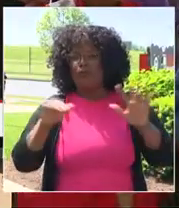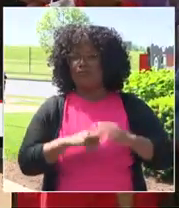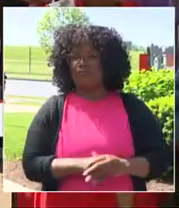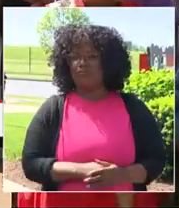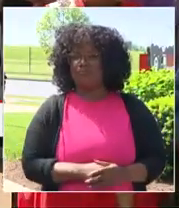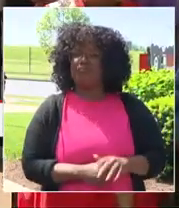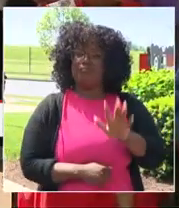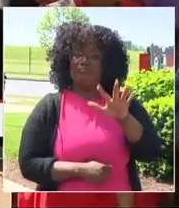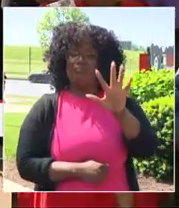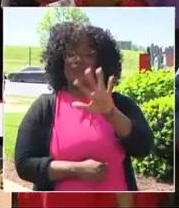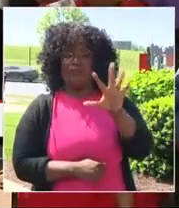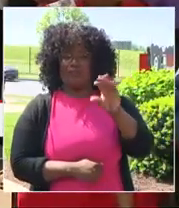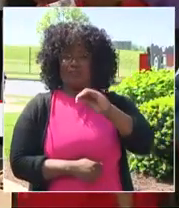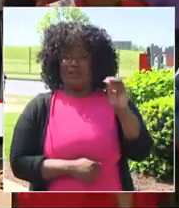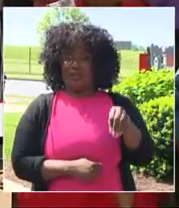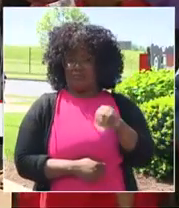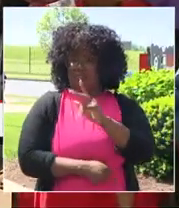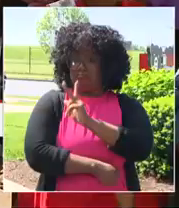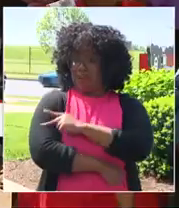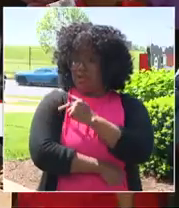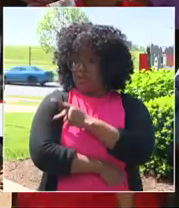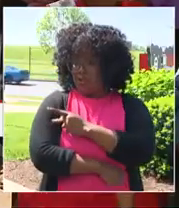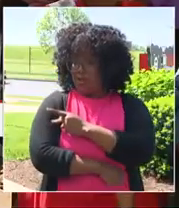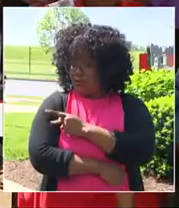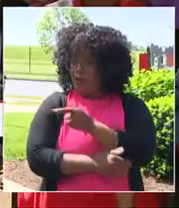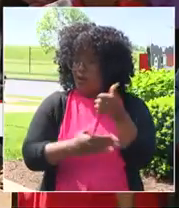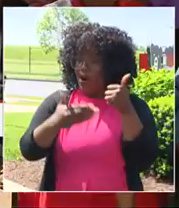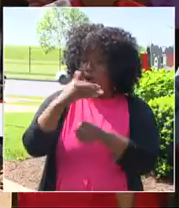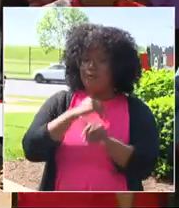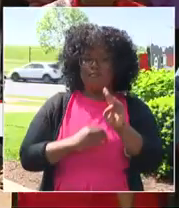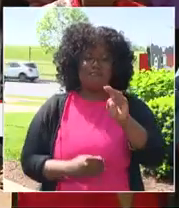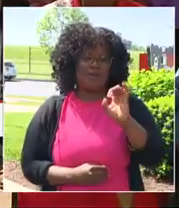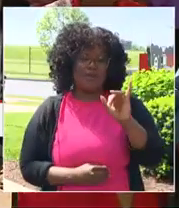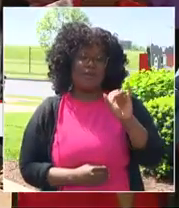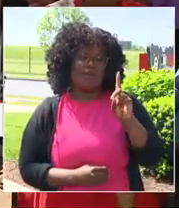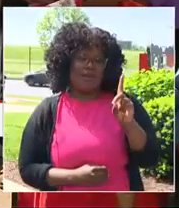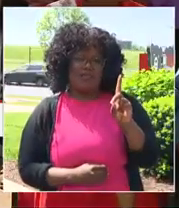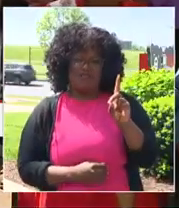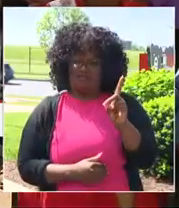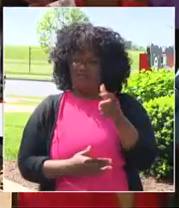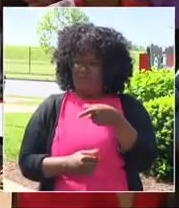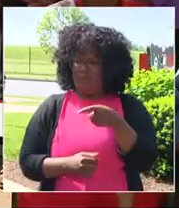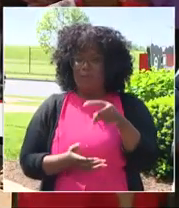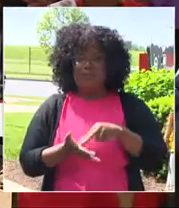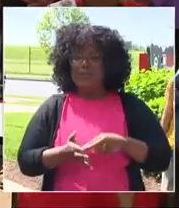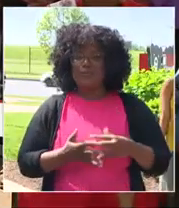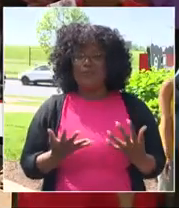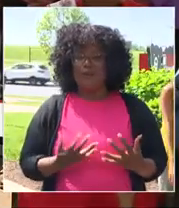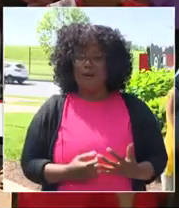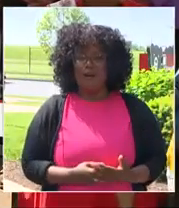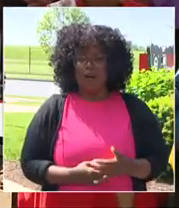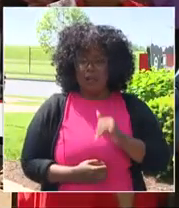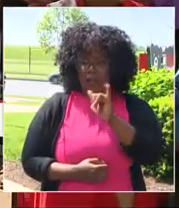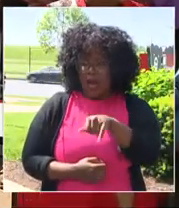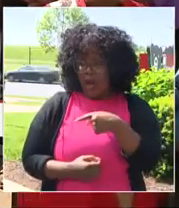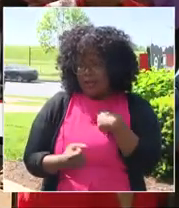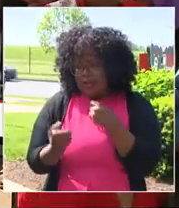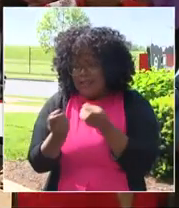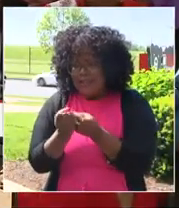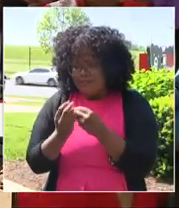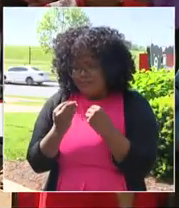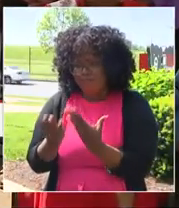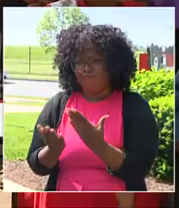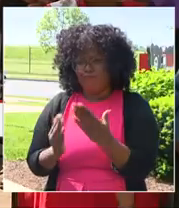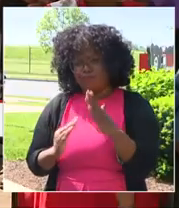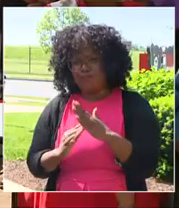are covered by Medicaid, making it a critical foundation for the high quality and highly specialized